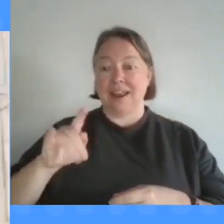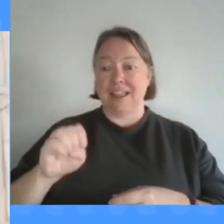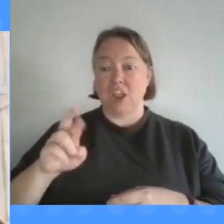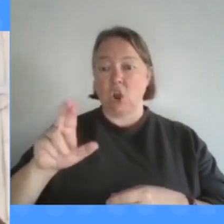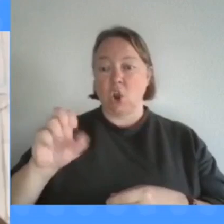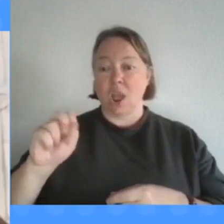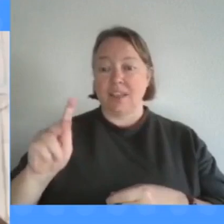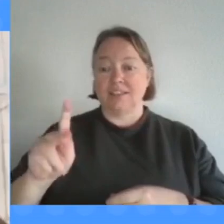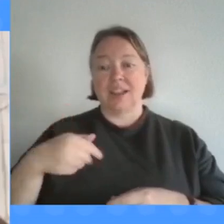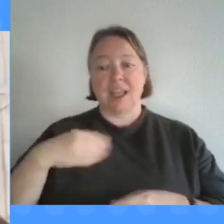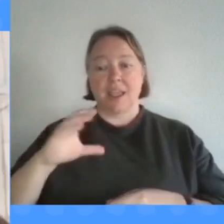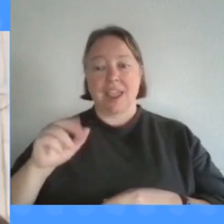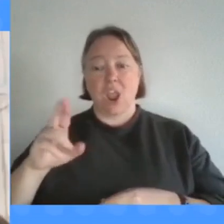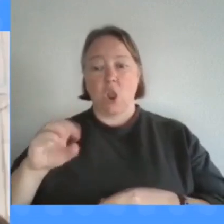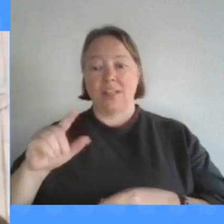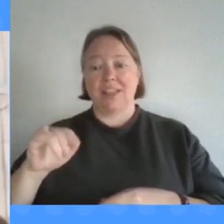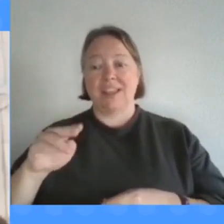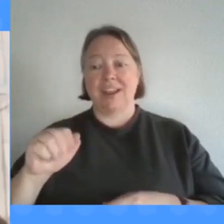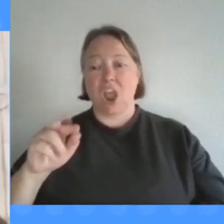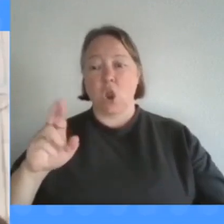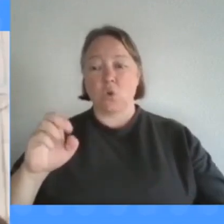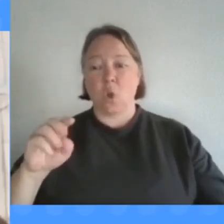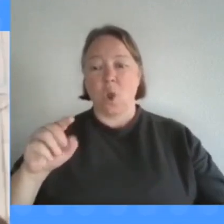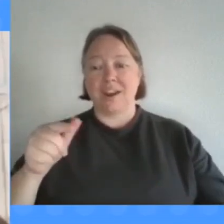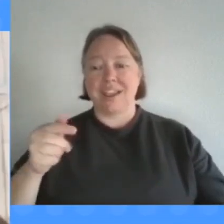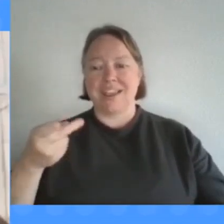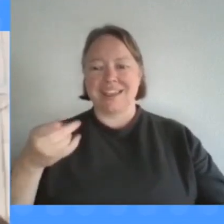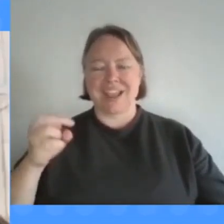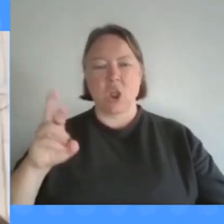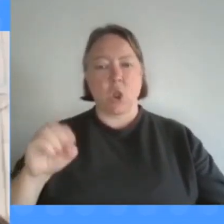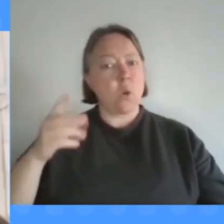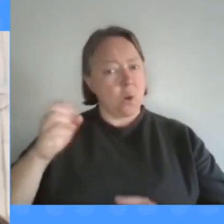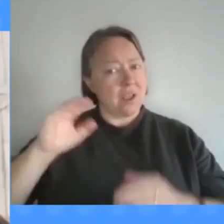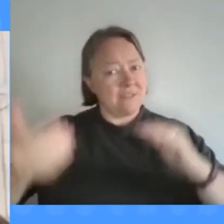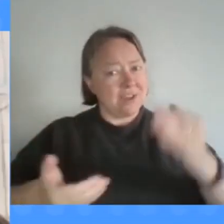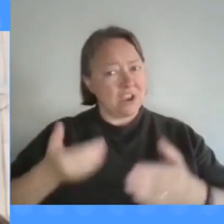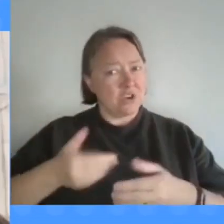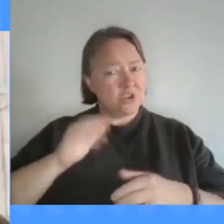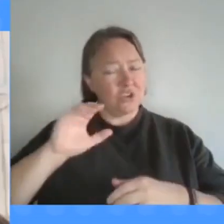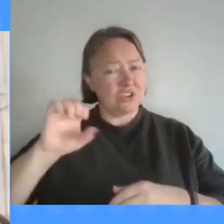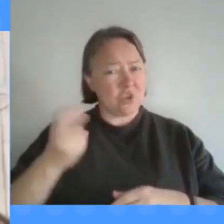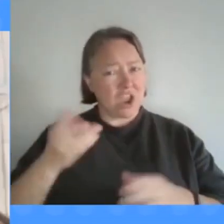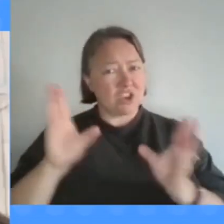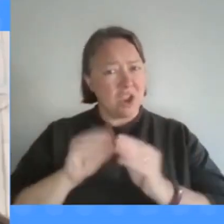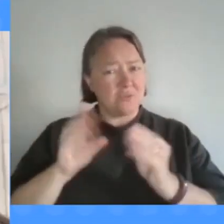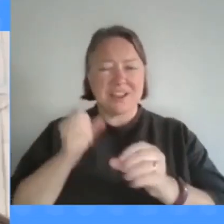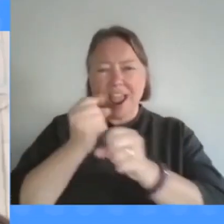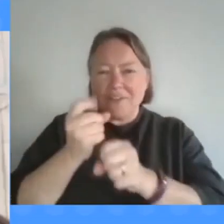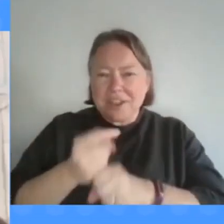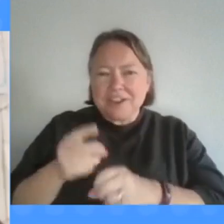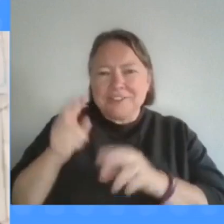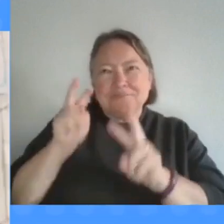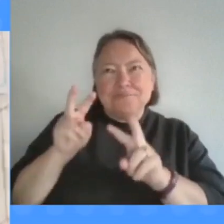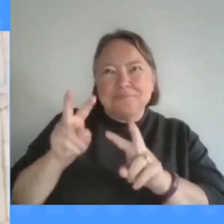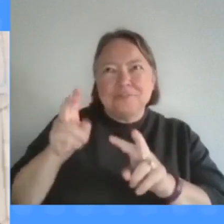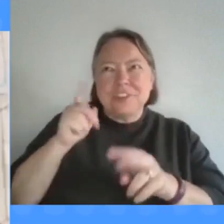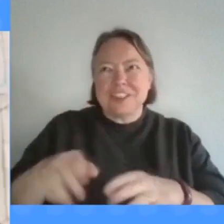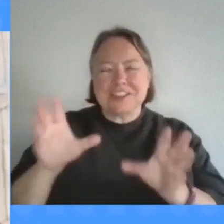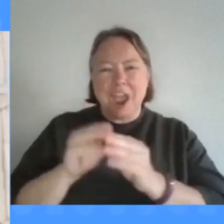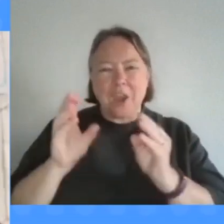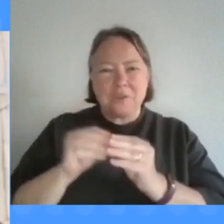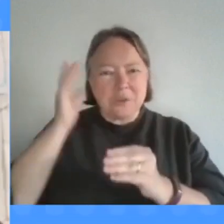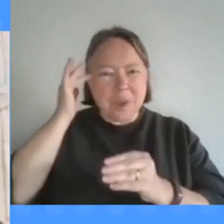Rodiguero. And we'd all like to welcome you to this year's Scratch Conference. Every year I really look forward to the Scratch Conference because it's such a